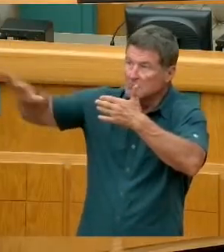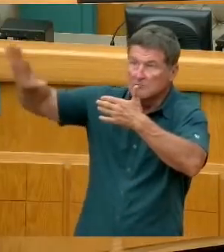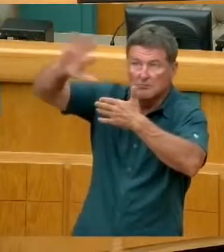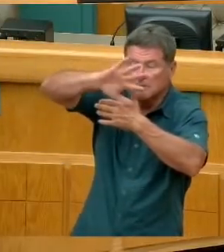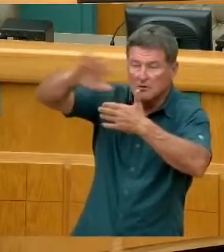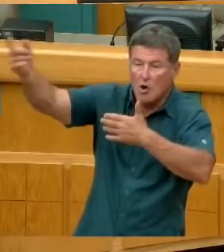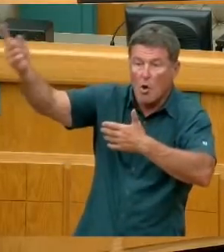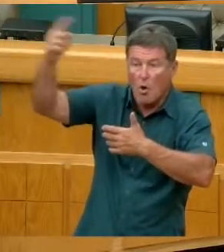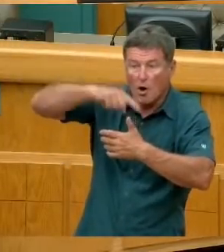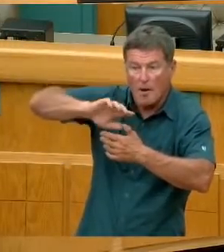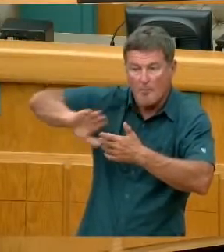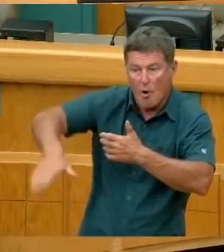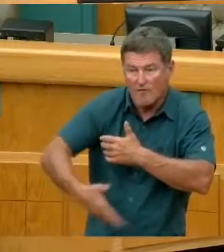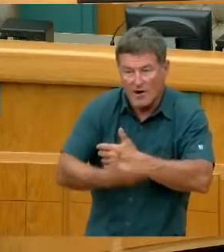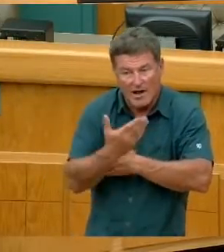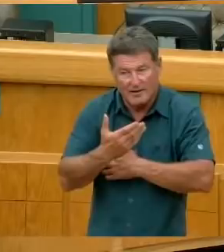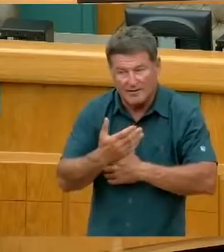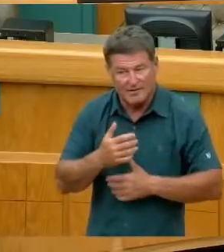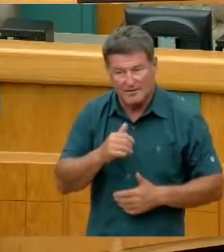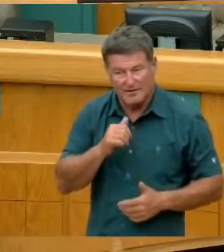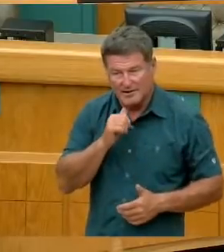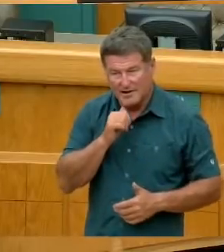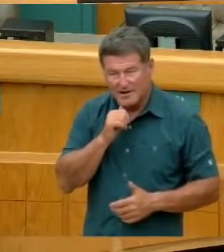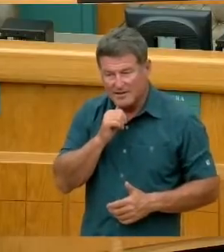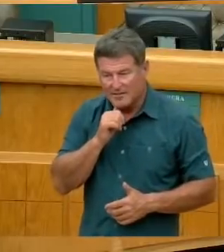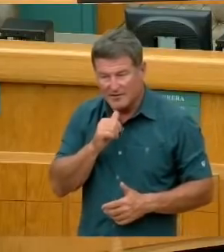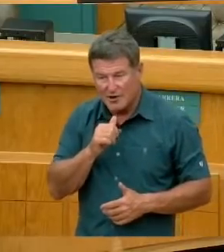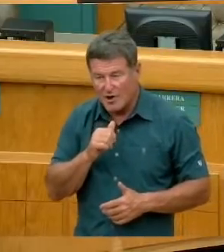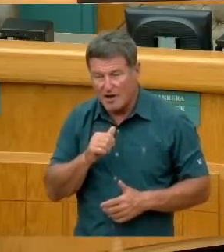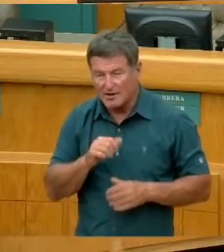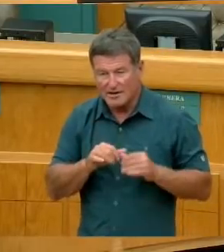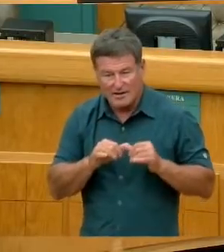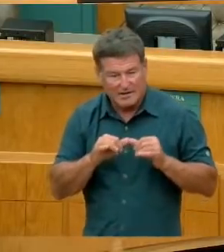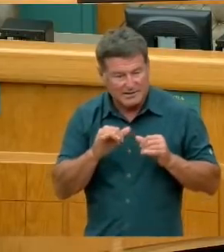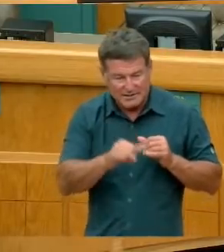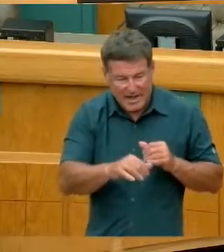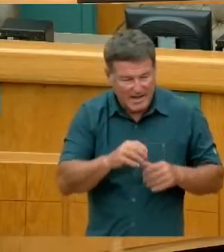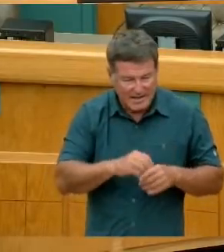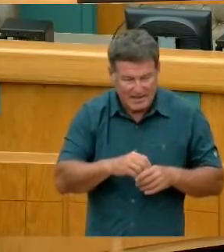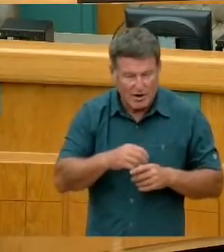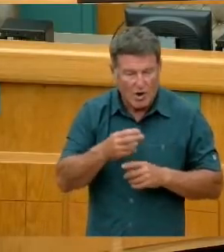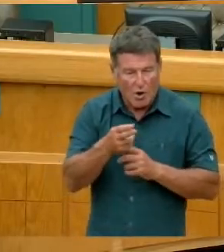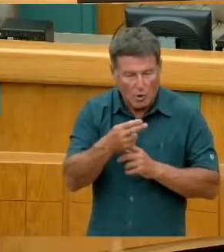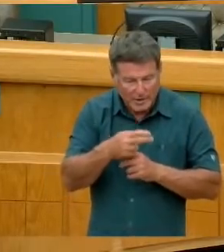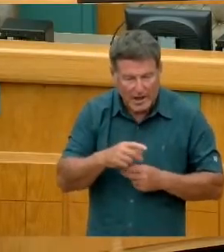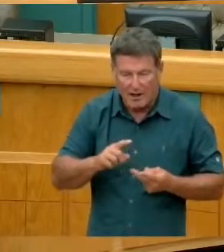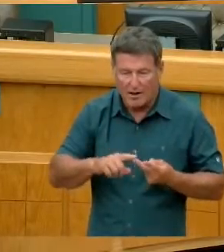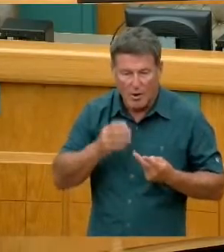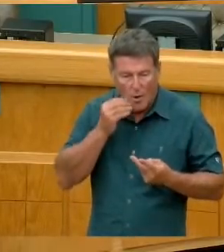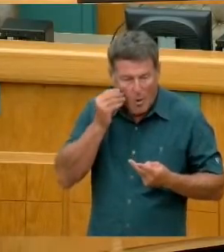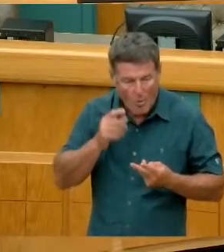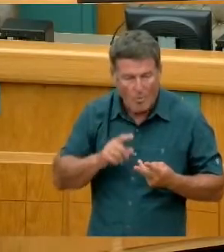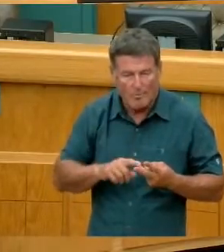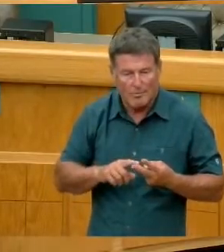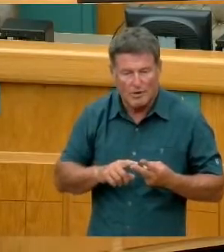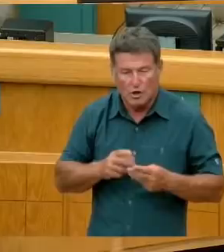in, for an overnight that are not necessarily in a home or in a short-term rental.